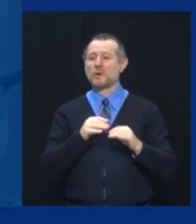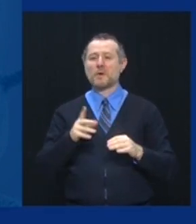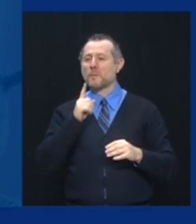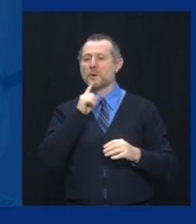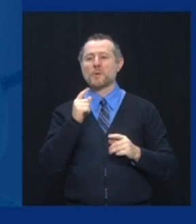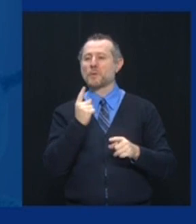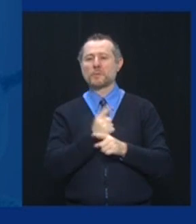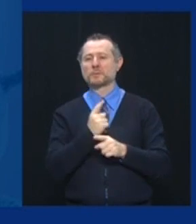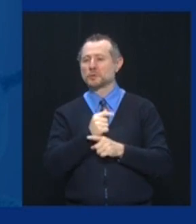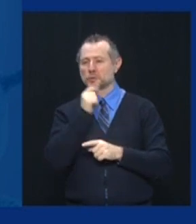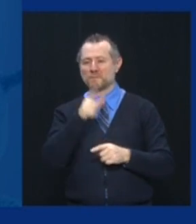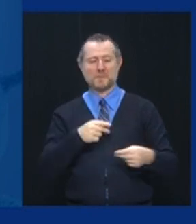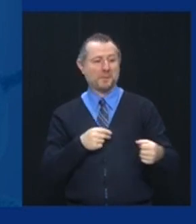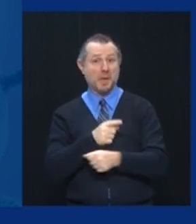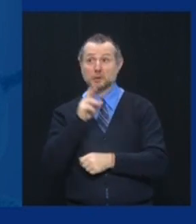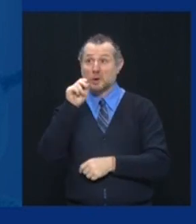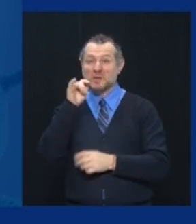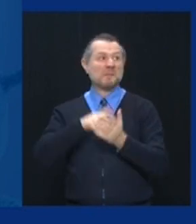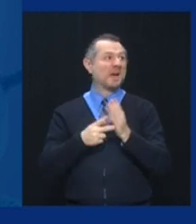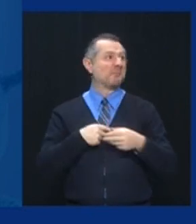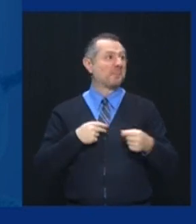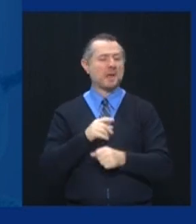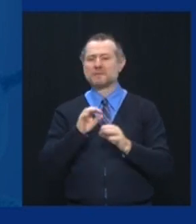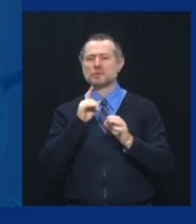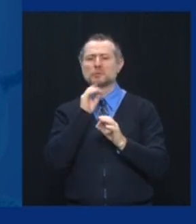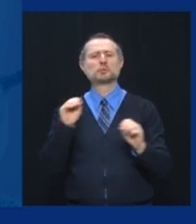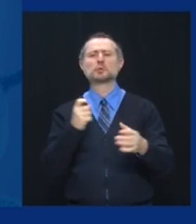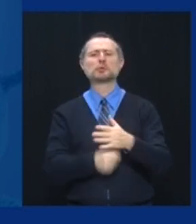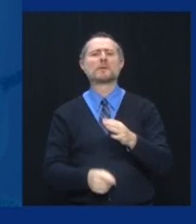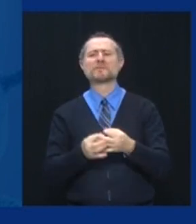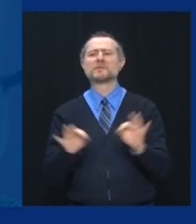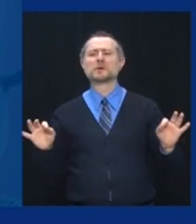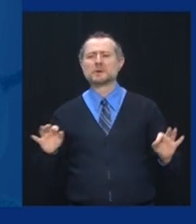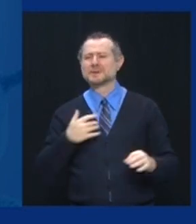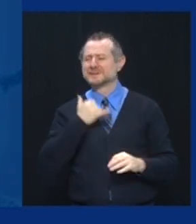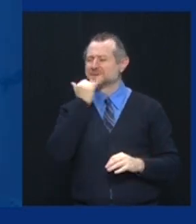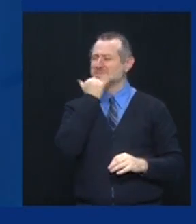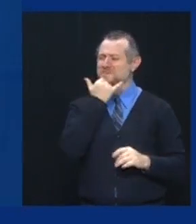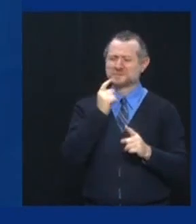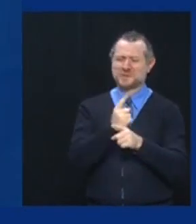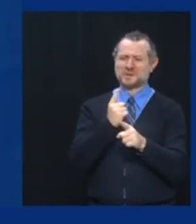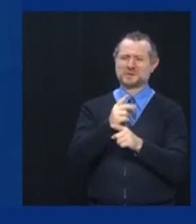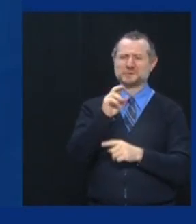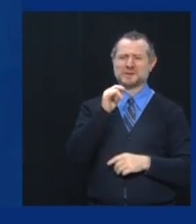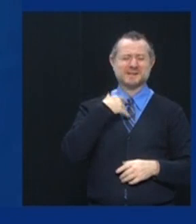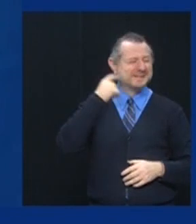no charge. So retail can be a little misleading. But I couldn't come up with a better word.